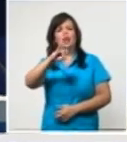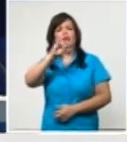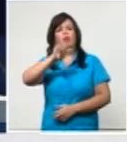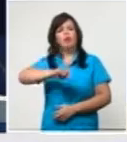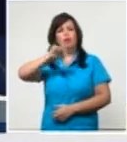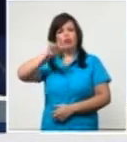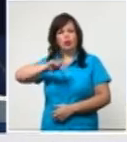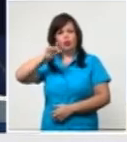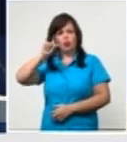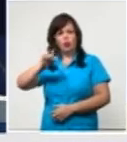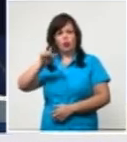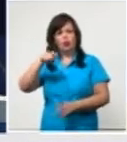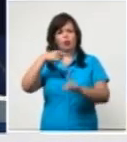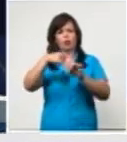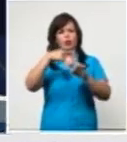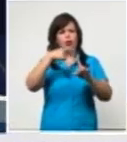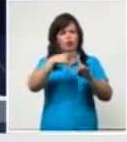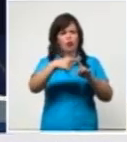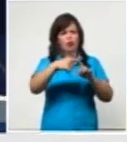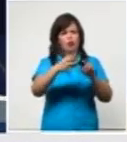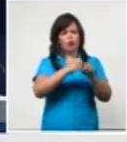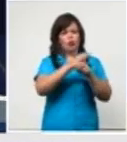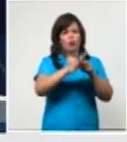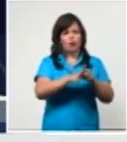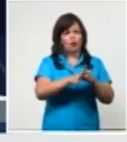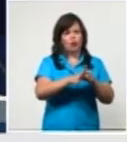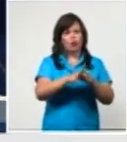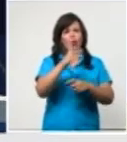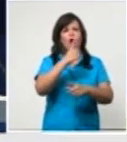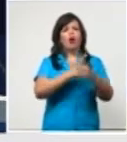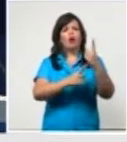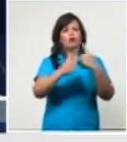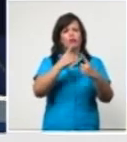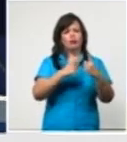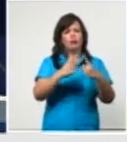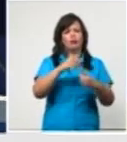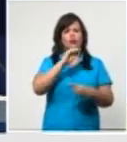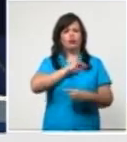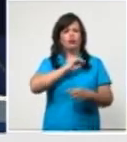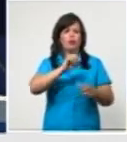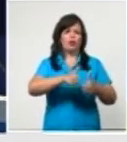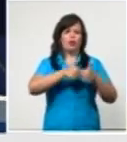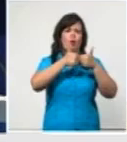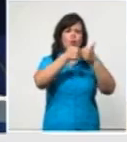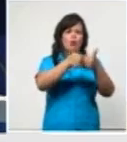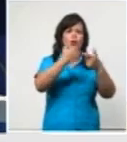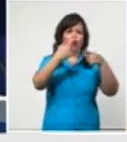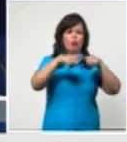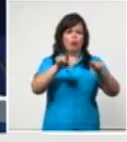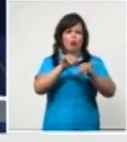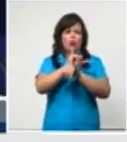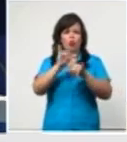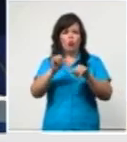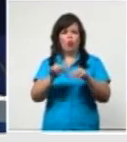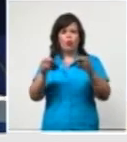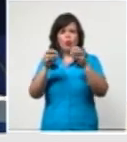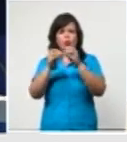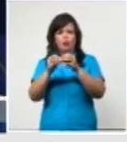1,256 patients who have been asymptomatic at the moment of the test, and that represents the